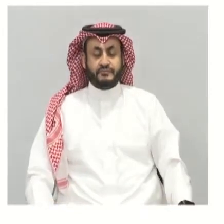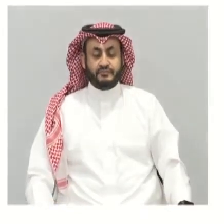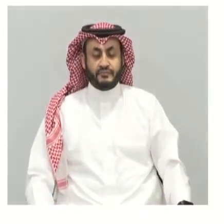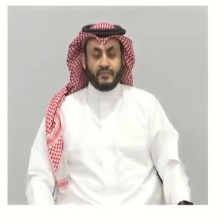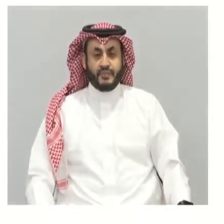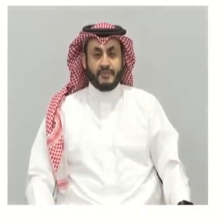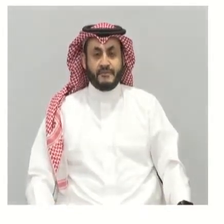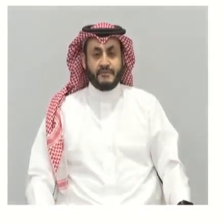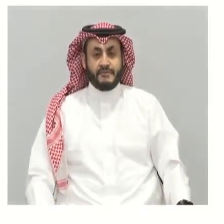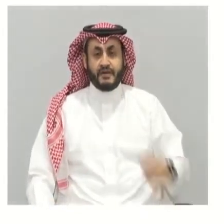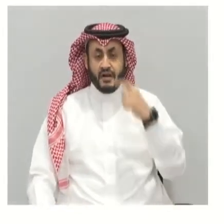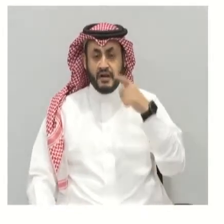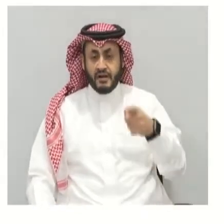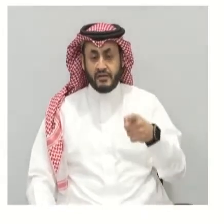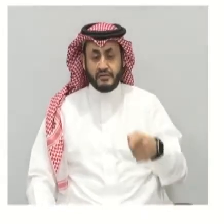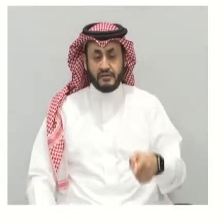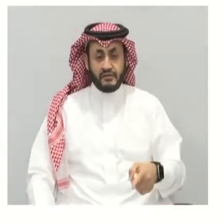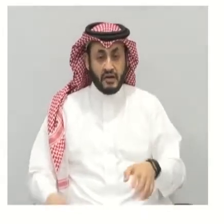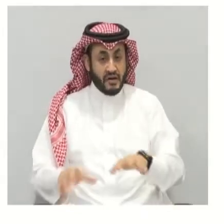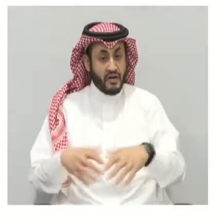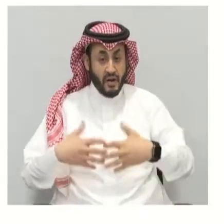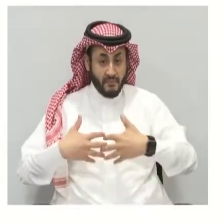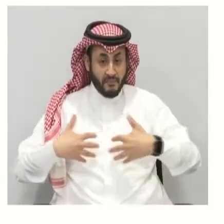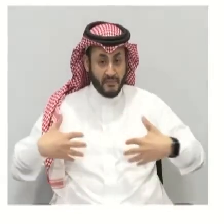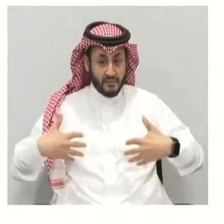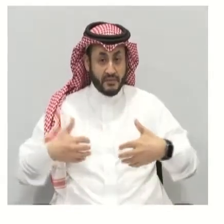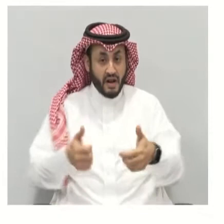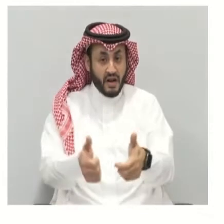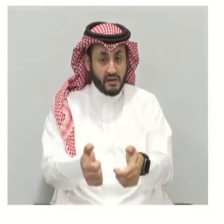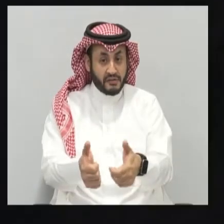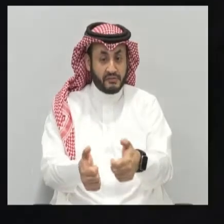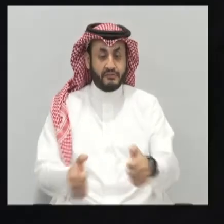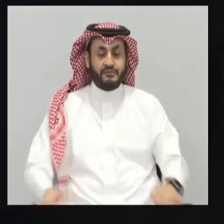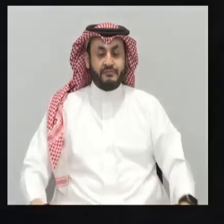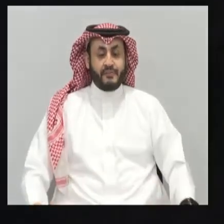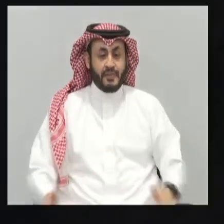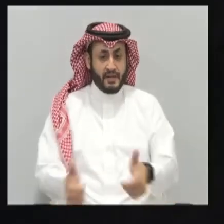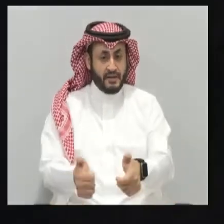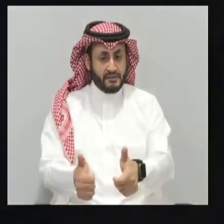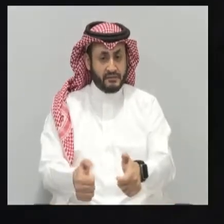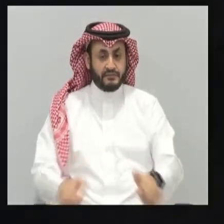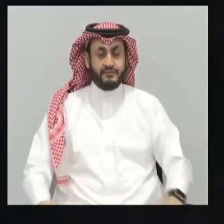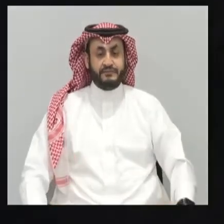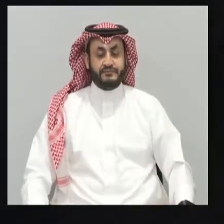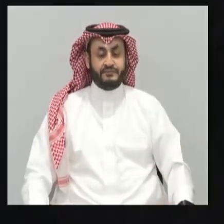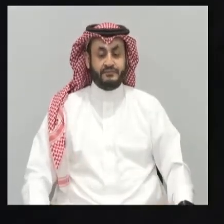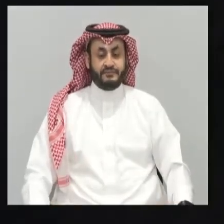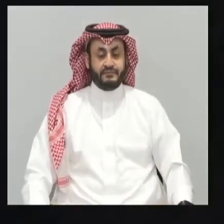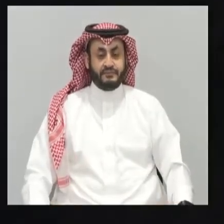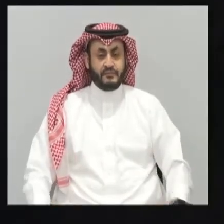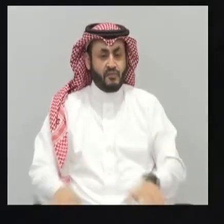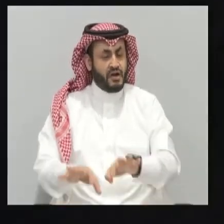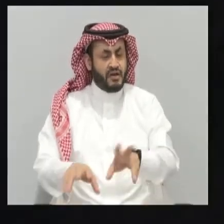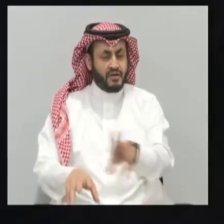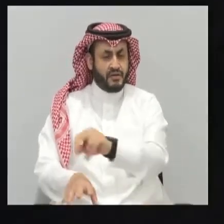So, the boy looks like he's having fun and he's playing a video game or online